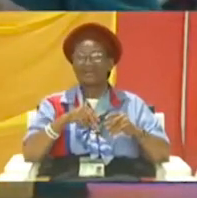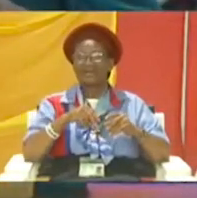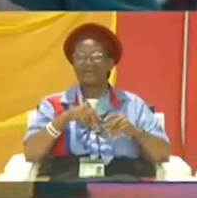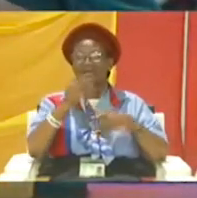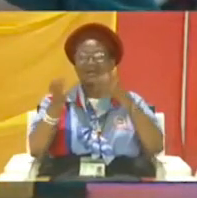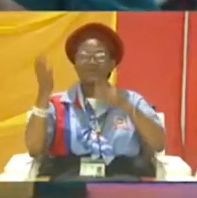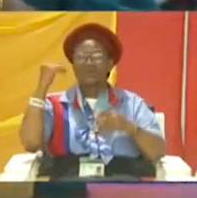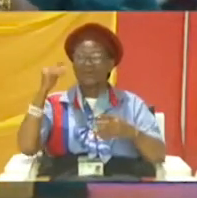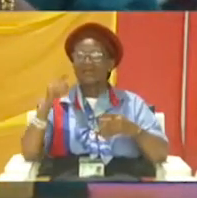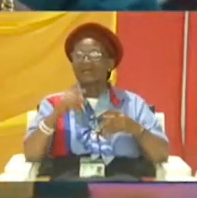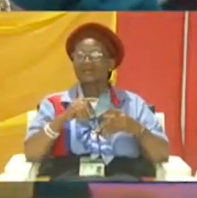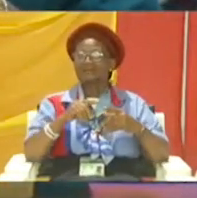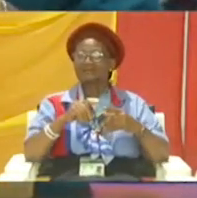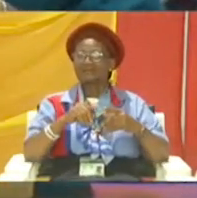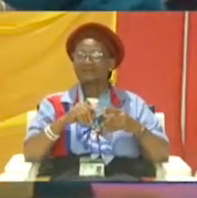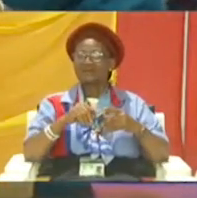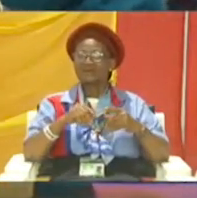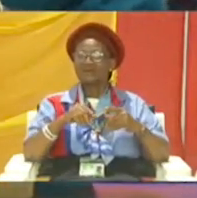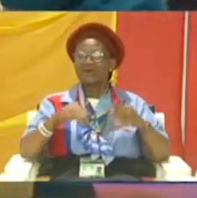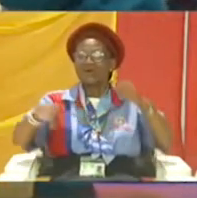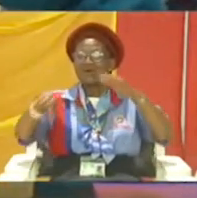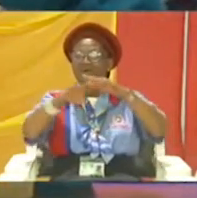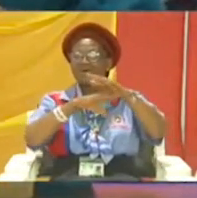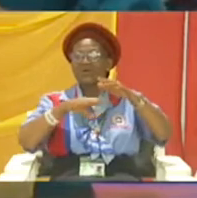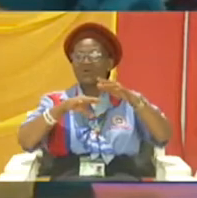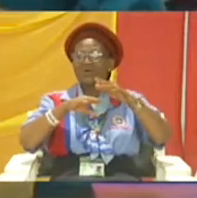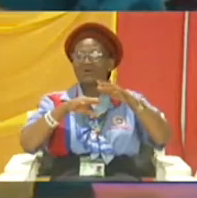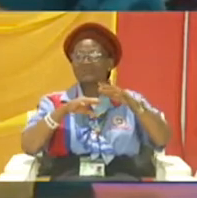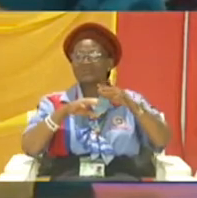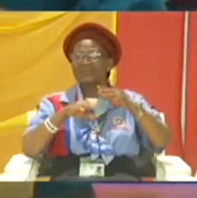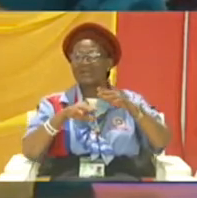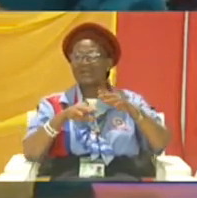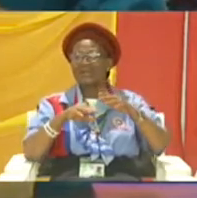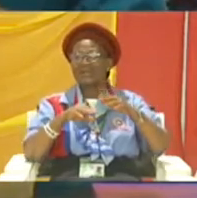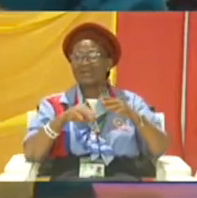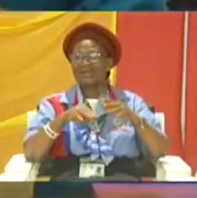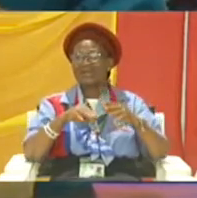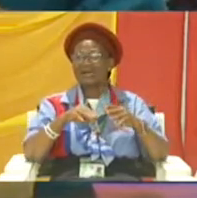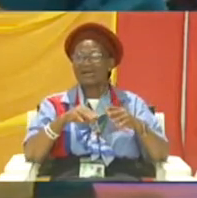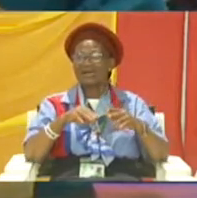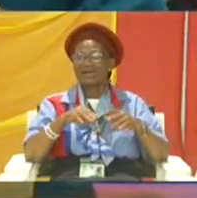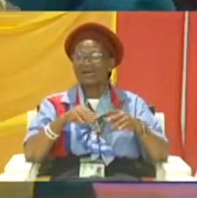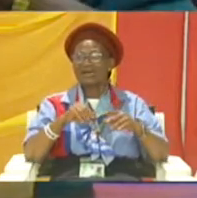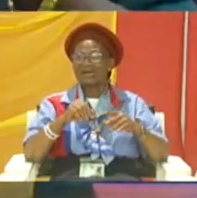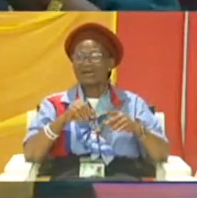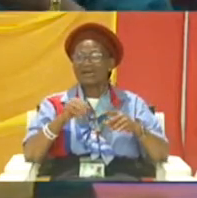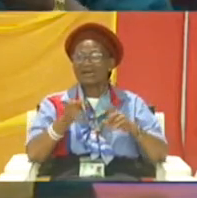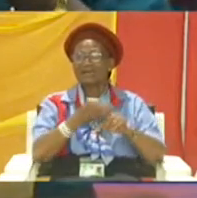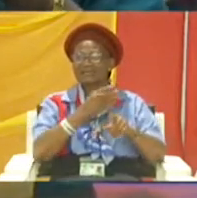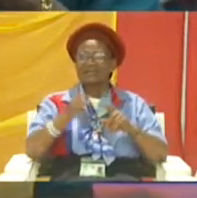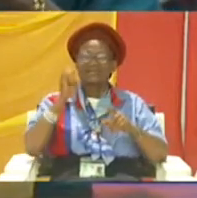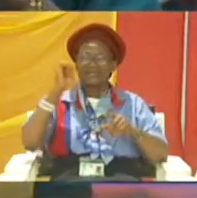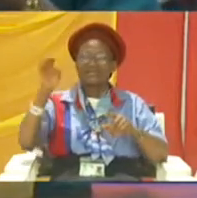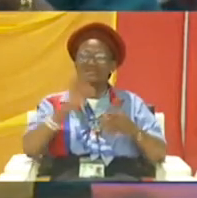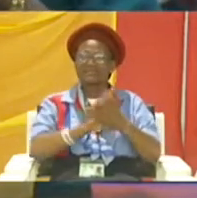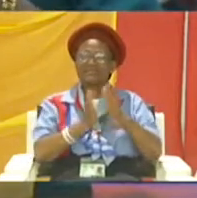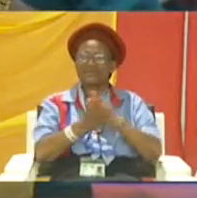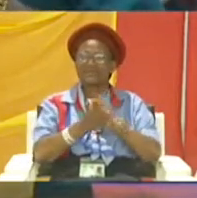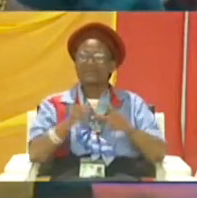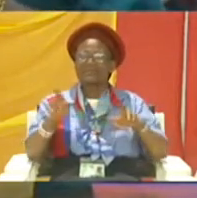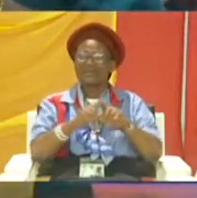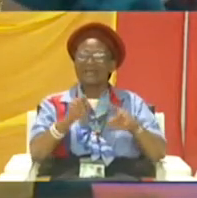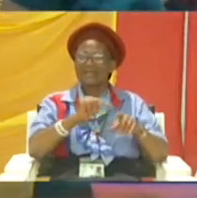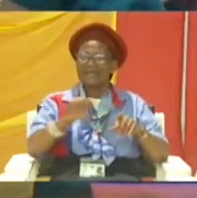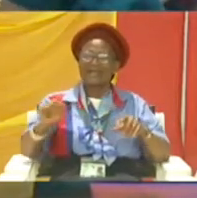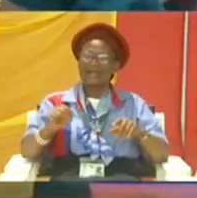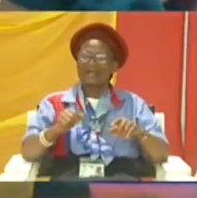went under attack, nigbati Nebuchadnezzar wa ri idojuko, he became like an animal. O